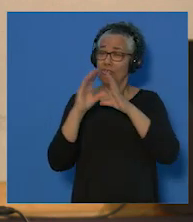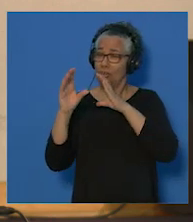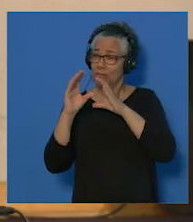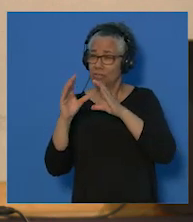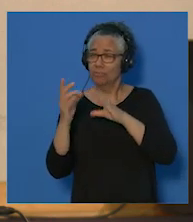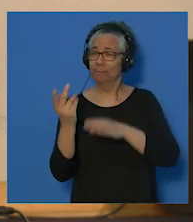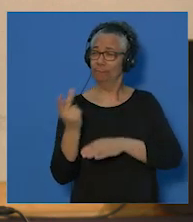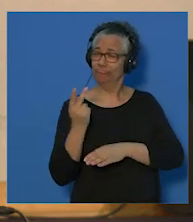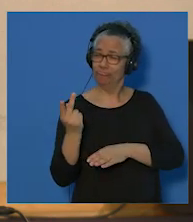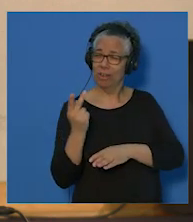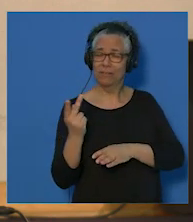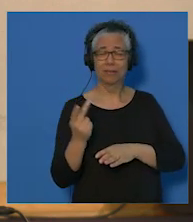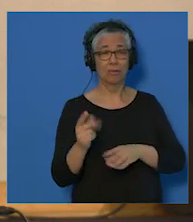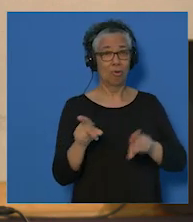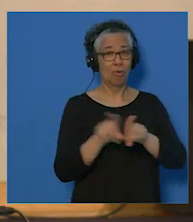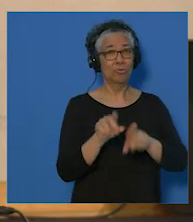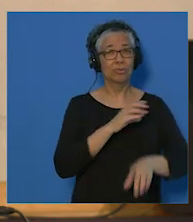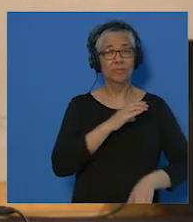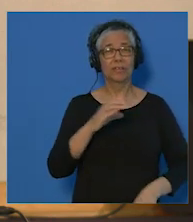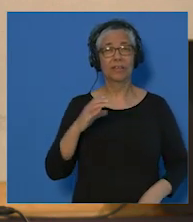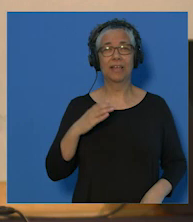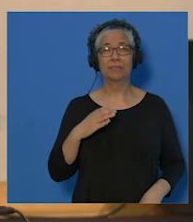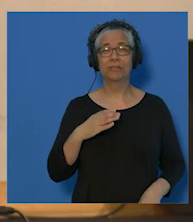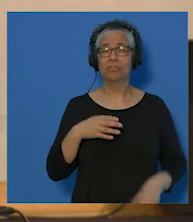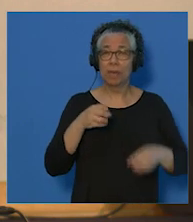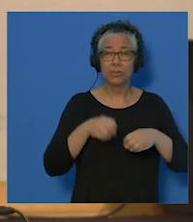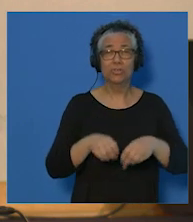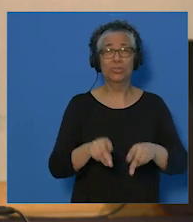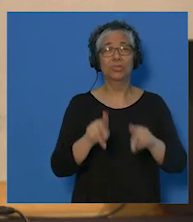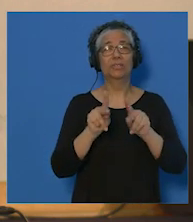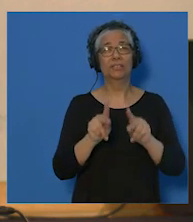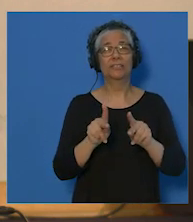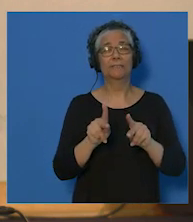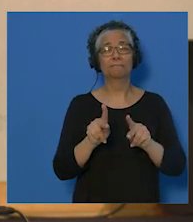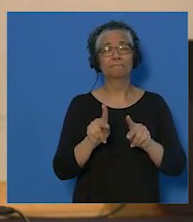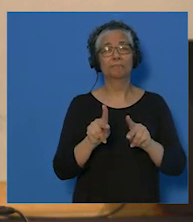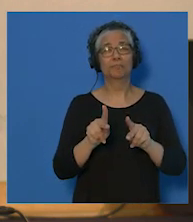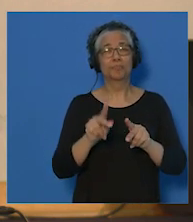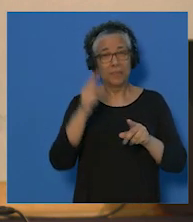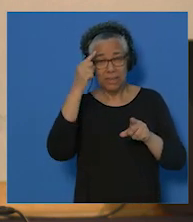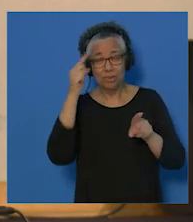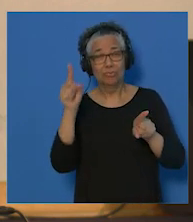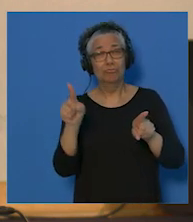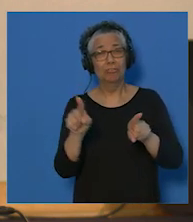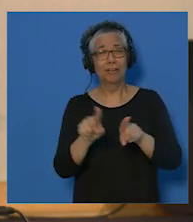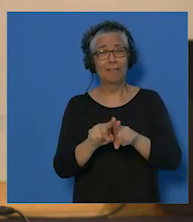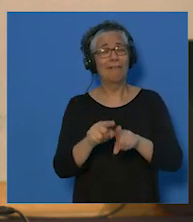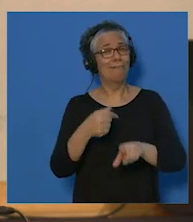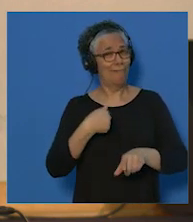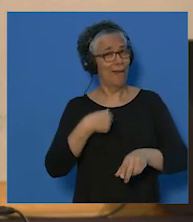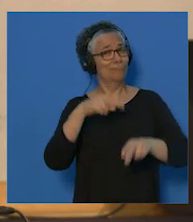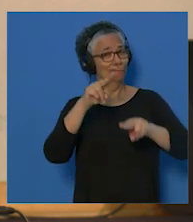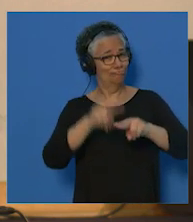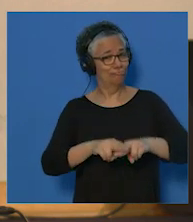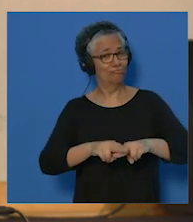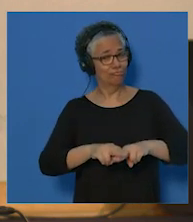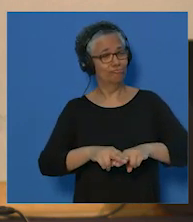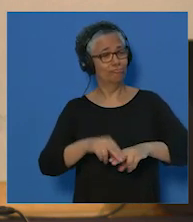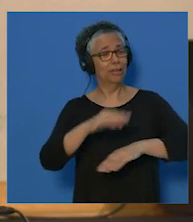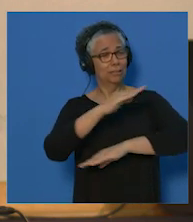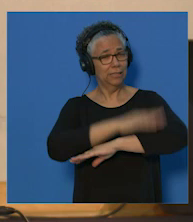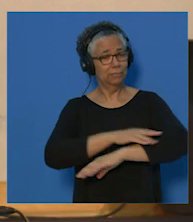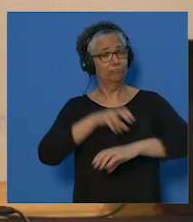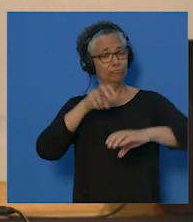want to say thank you to the Cabinet and the opportunities in agreeing that I could sit at the table to show